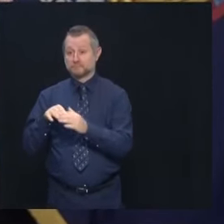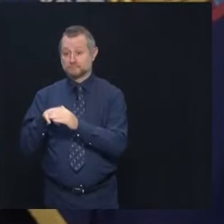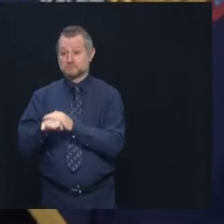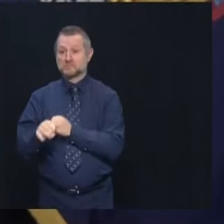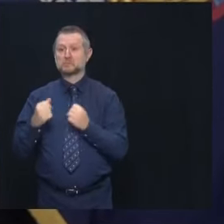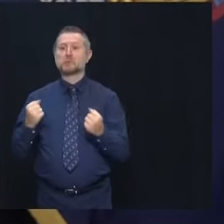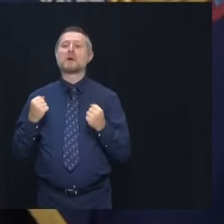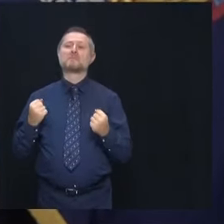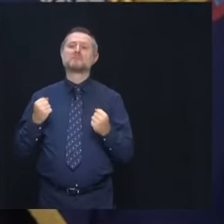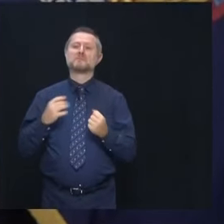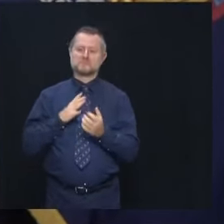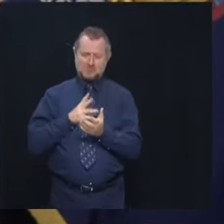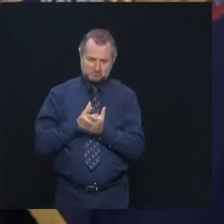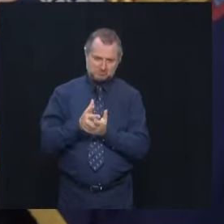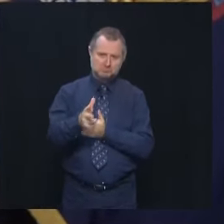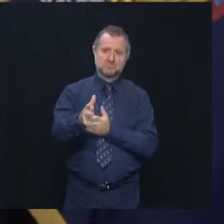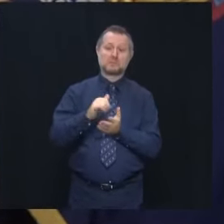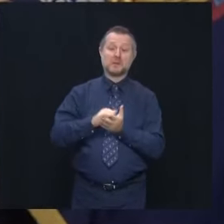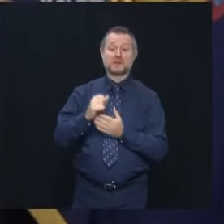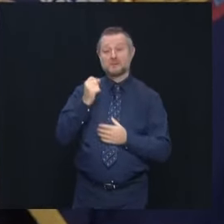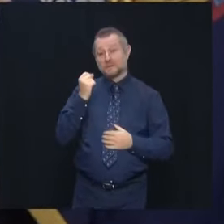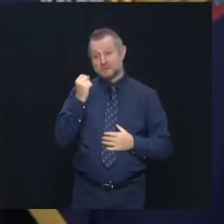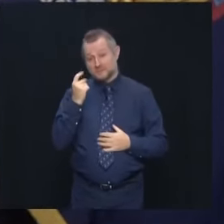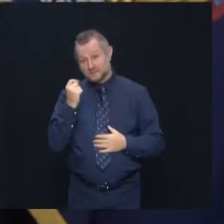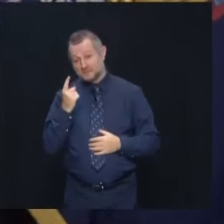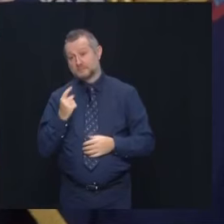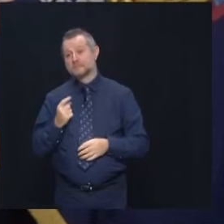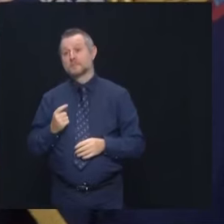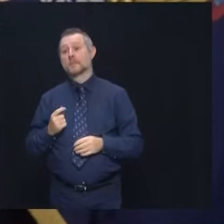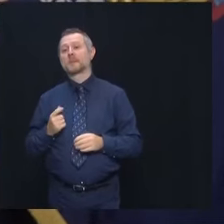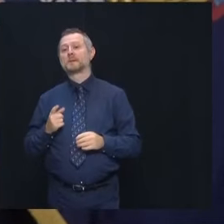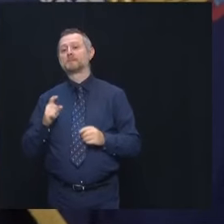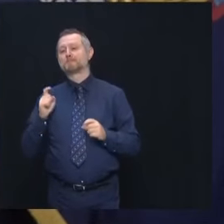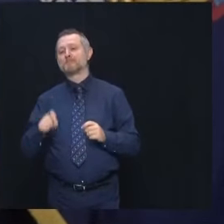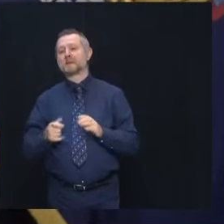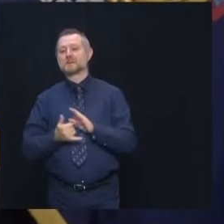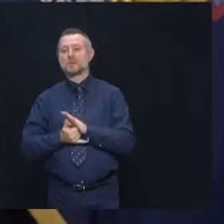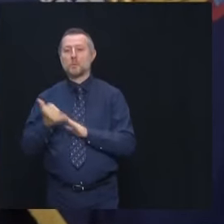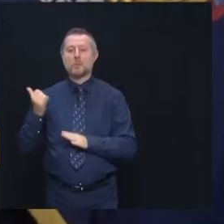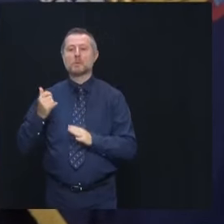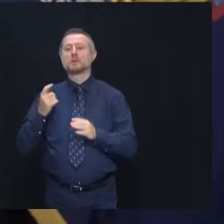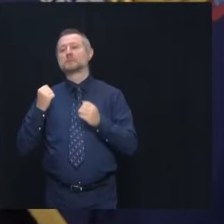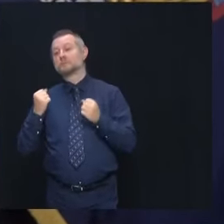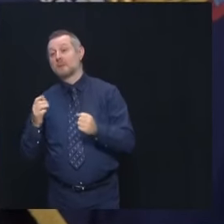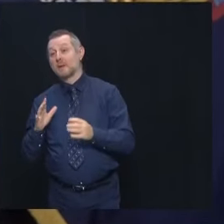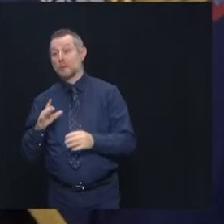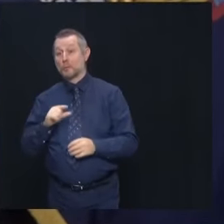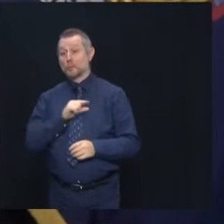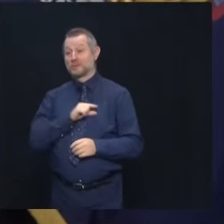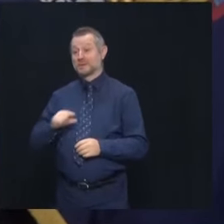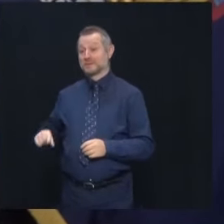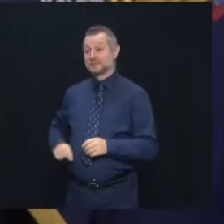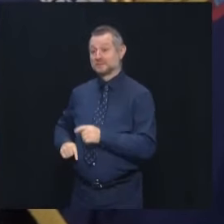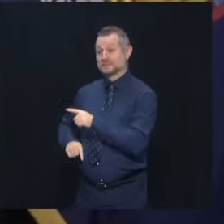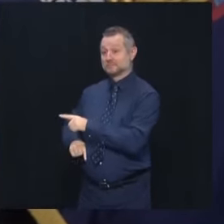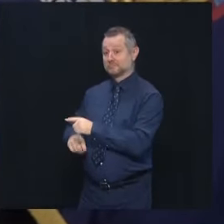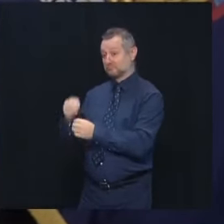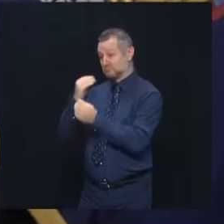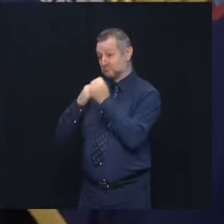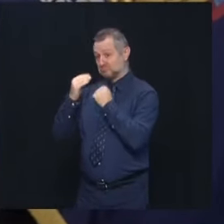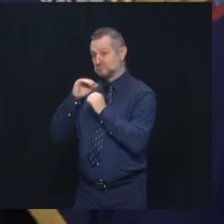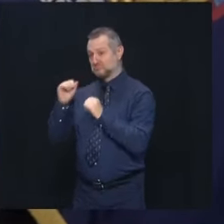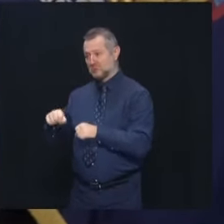Manhattan. But you have to drive into Manhattan or take a train into Manhattan. You want to go into Queens to eat, you can go to